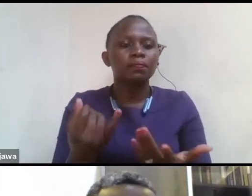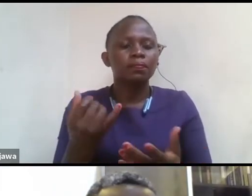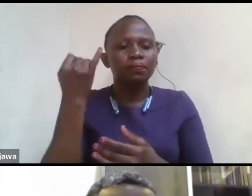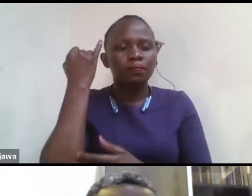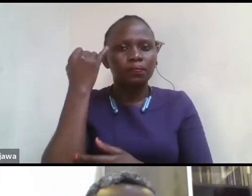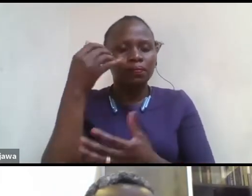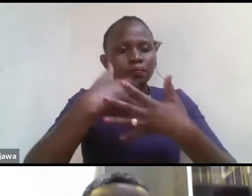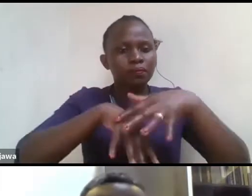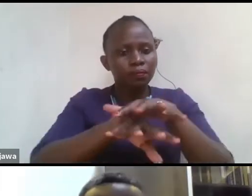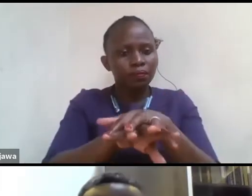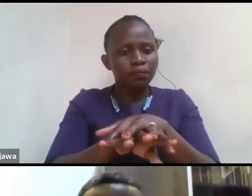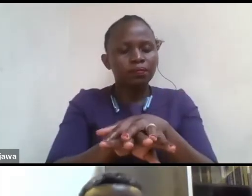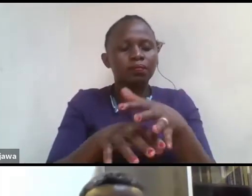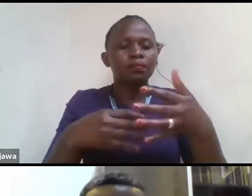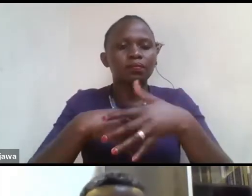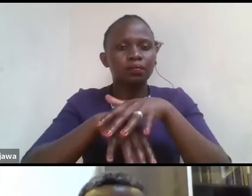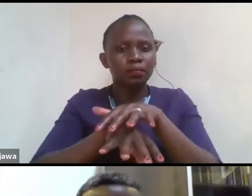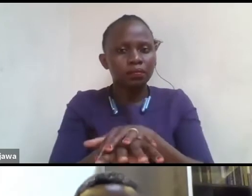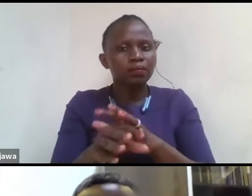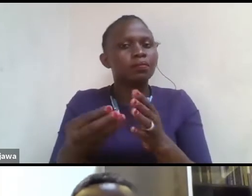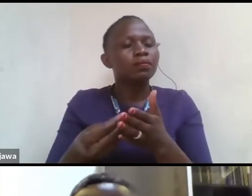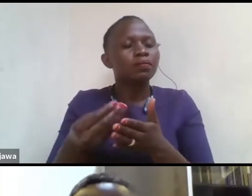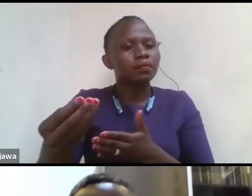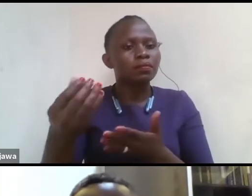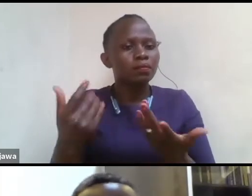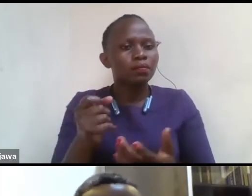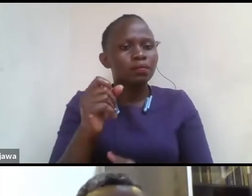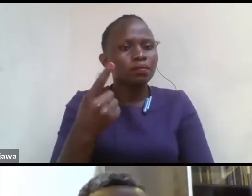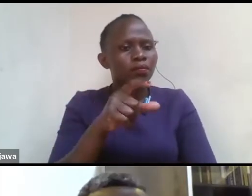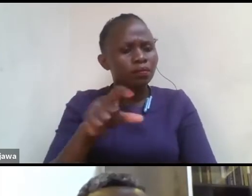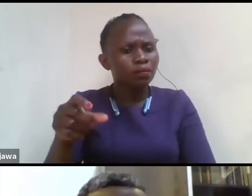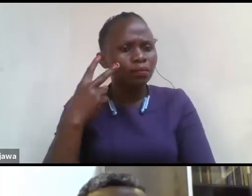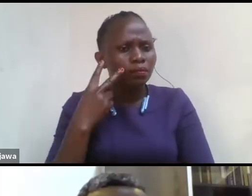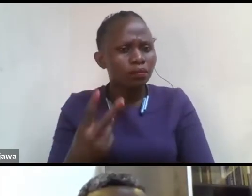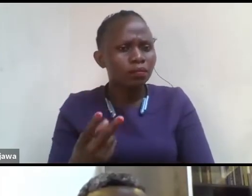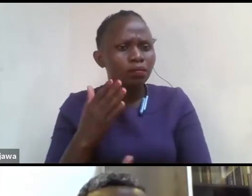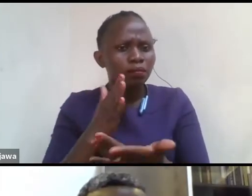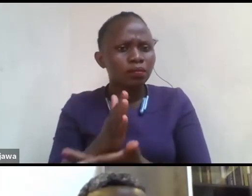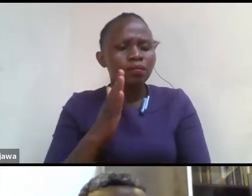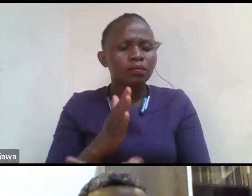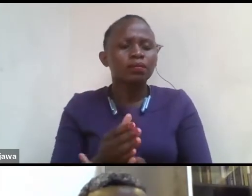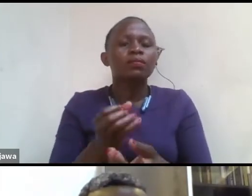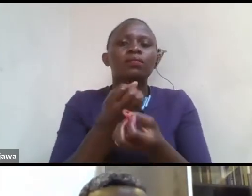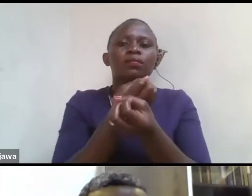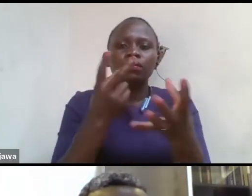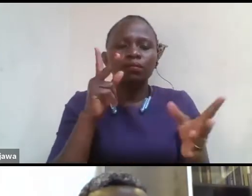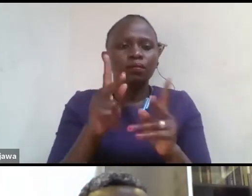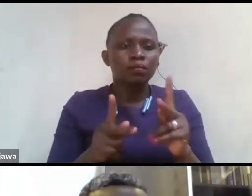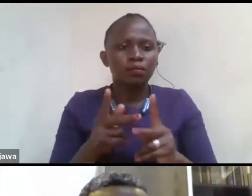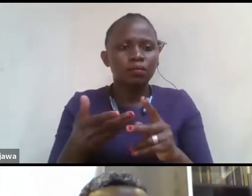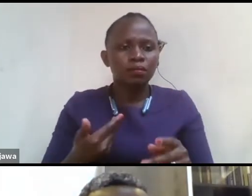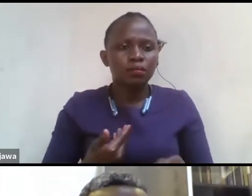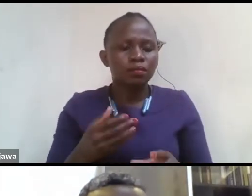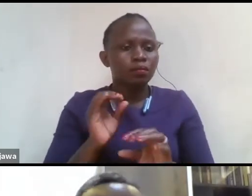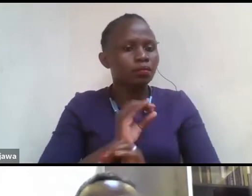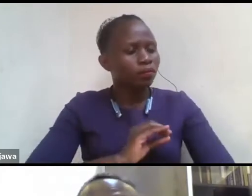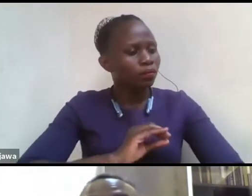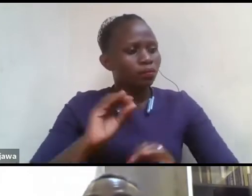the rest of the past week's Ideathon, and you find indeed that most people don't have the collateral at